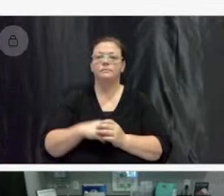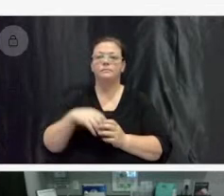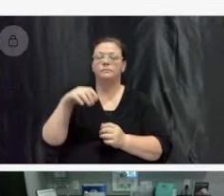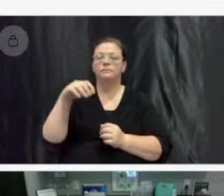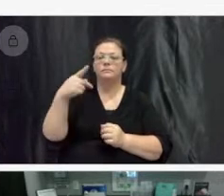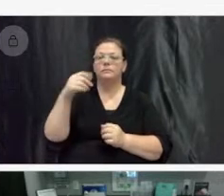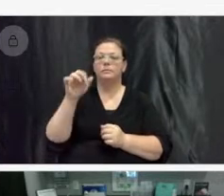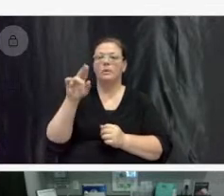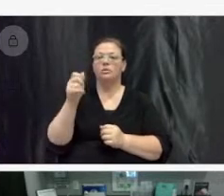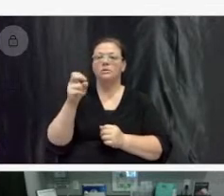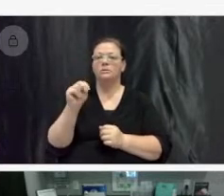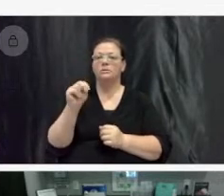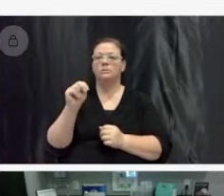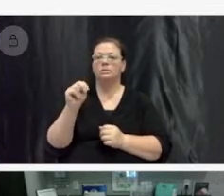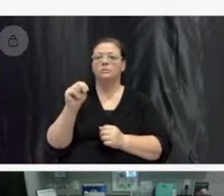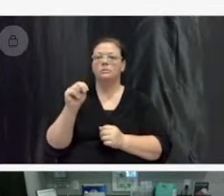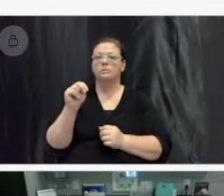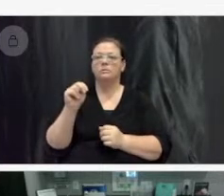Person,